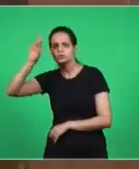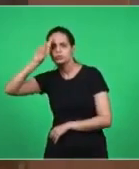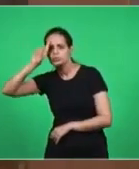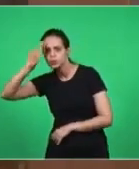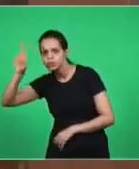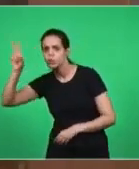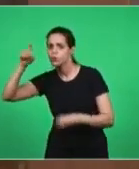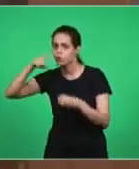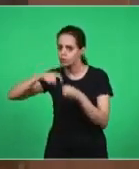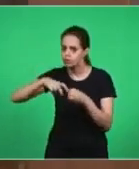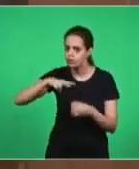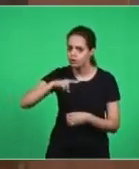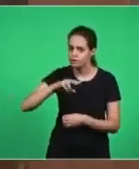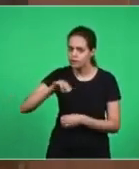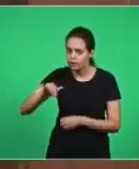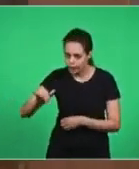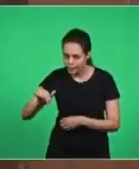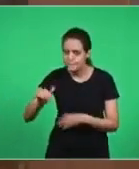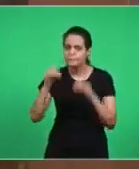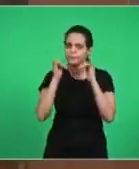a solemn announcement.